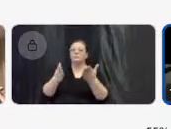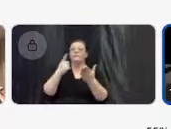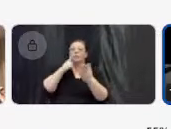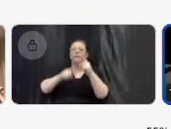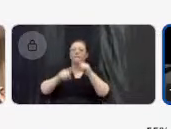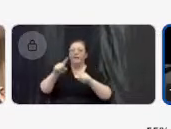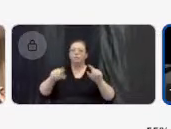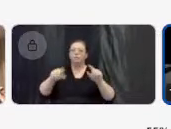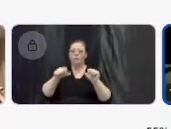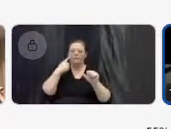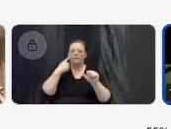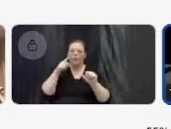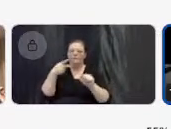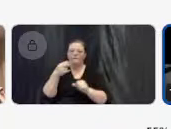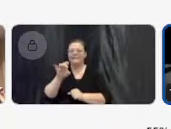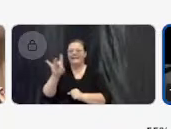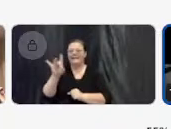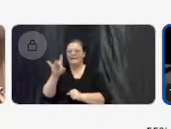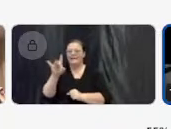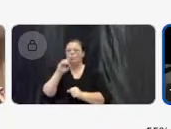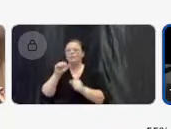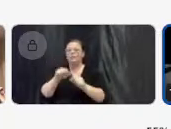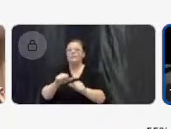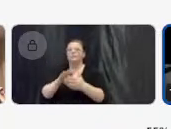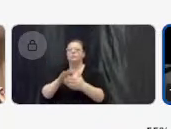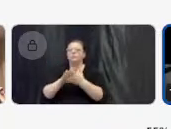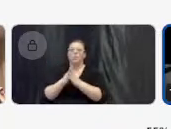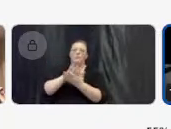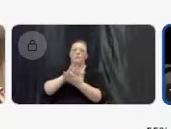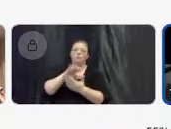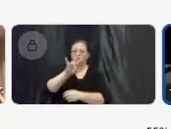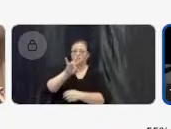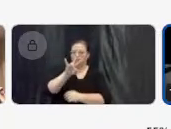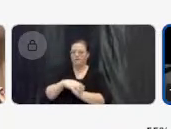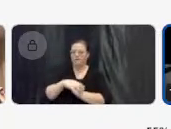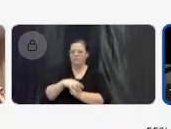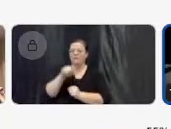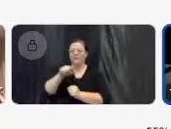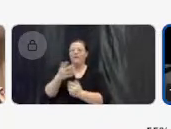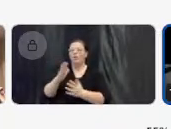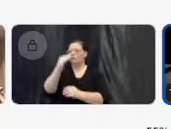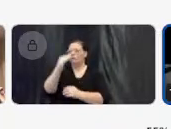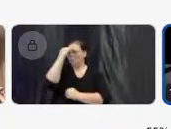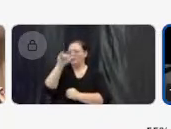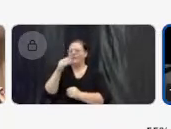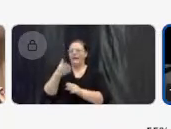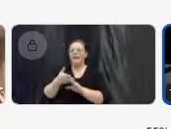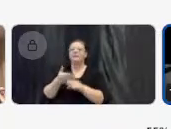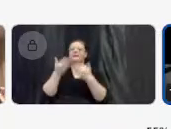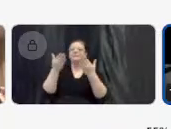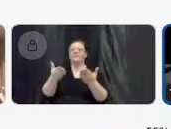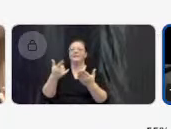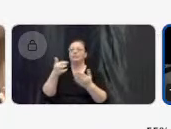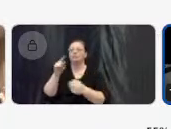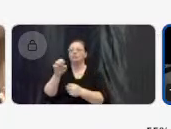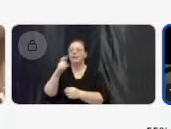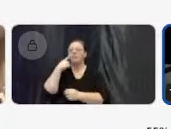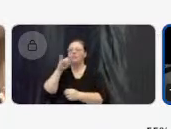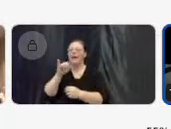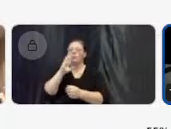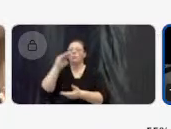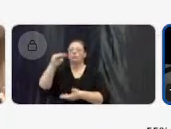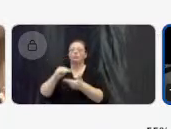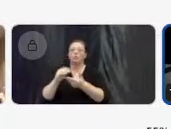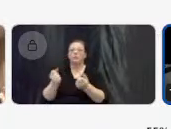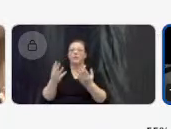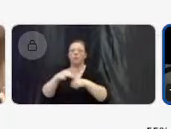grade Phase 8 with grading of Phase 7. The applicant notes that the advanced grading of Phase 8 will reduce the amount of earth